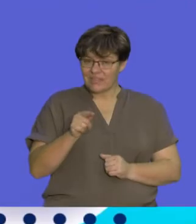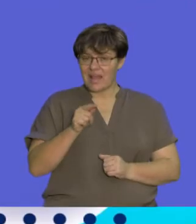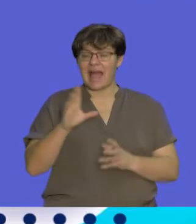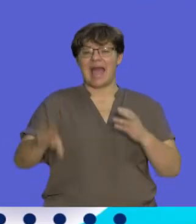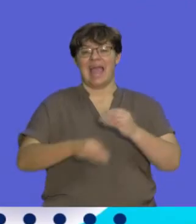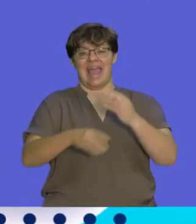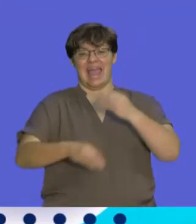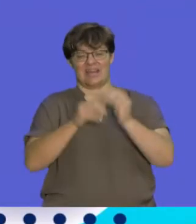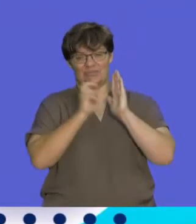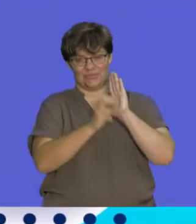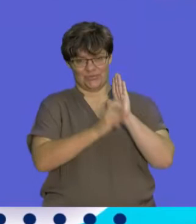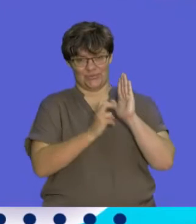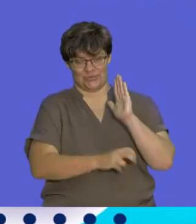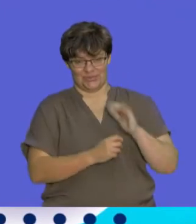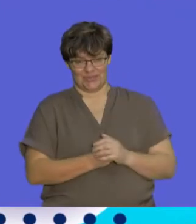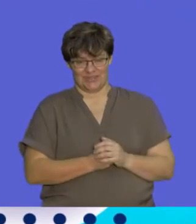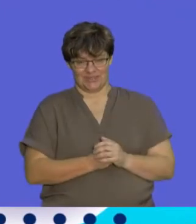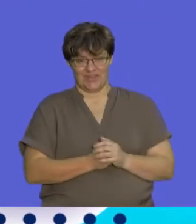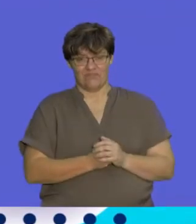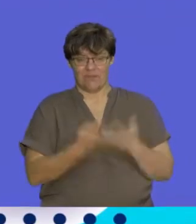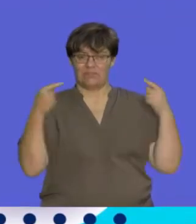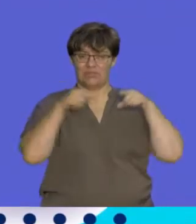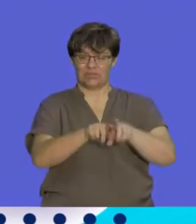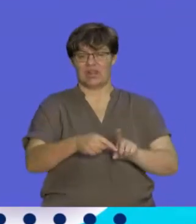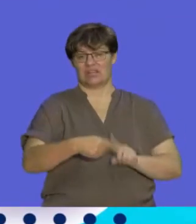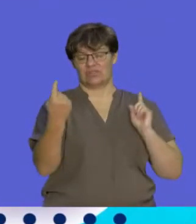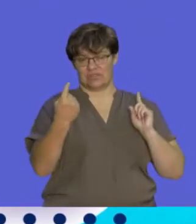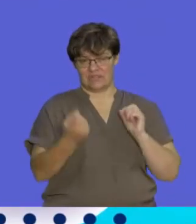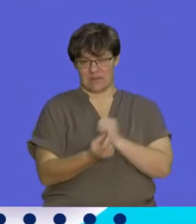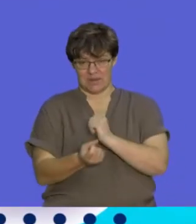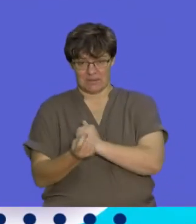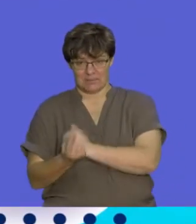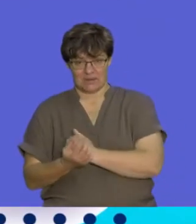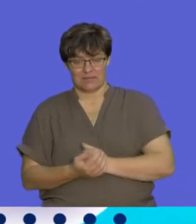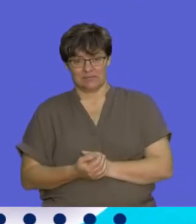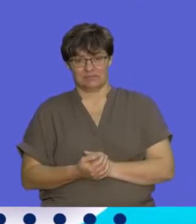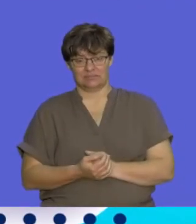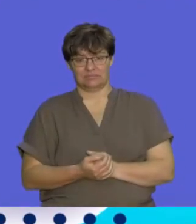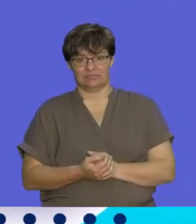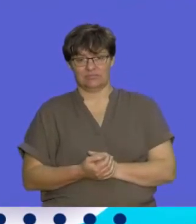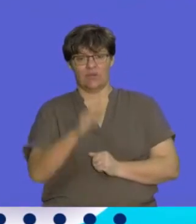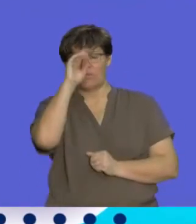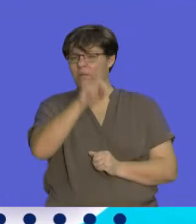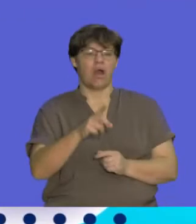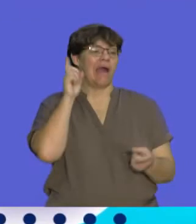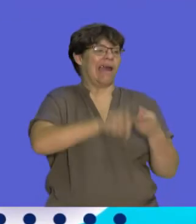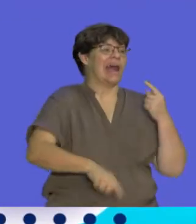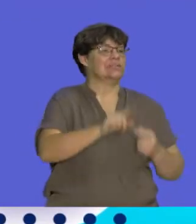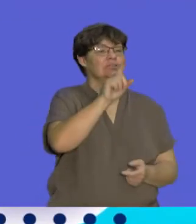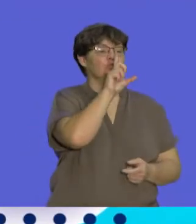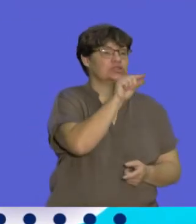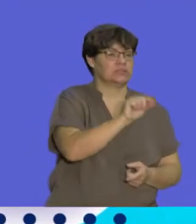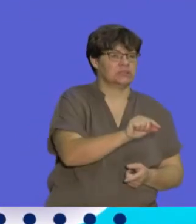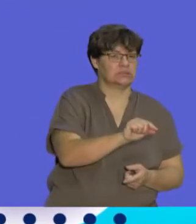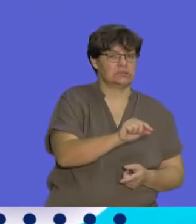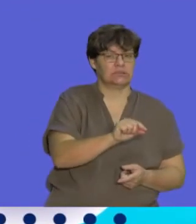the adding together of mutually exclusive events. Remember, you can't be chicken